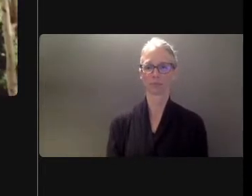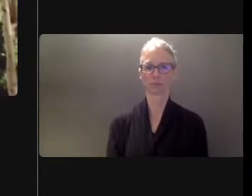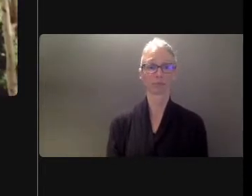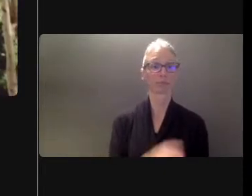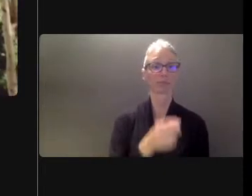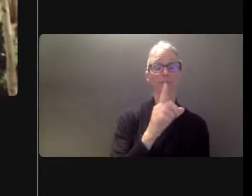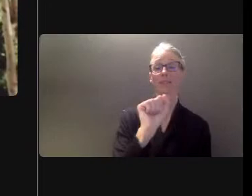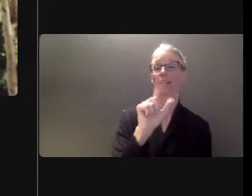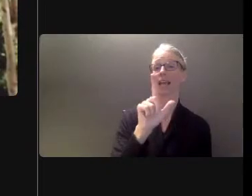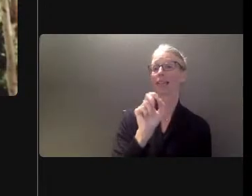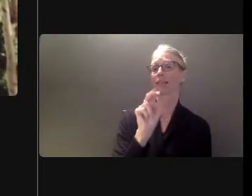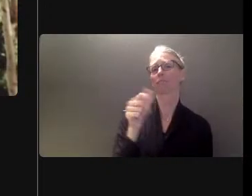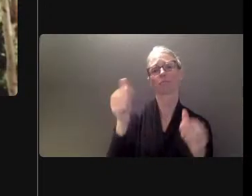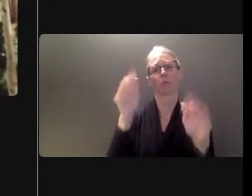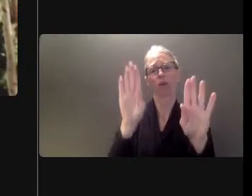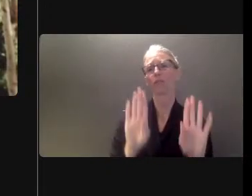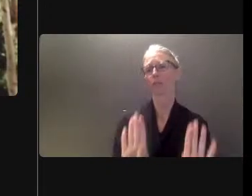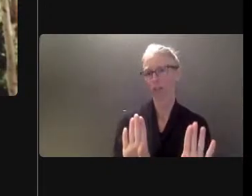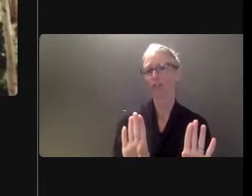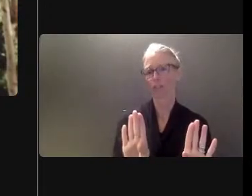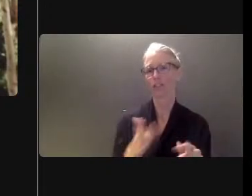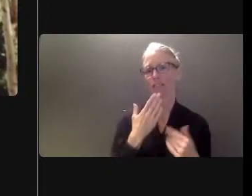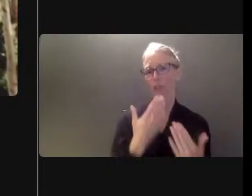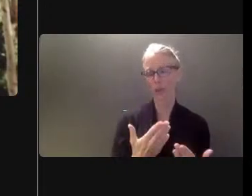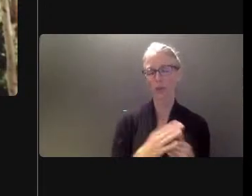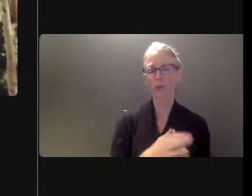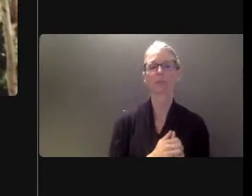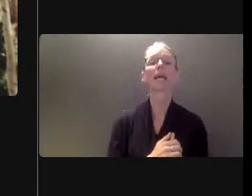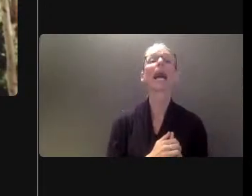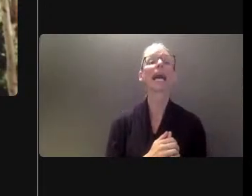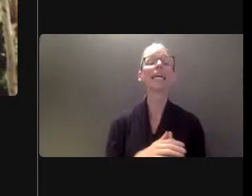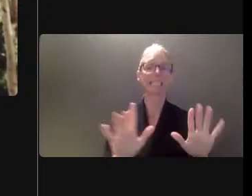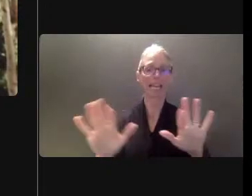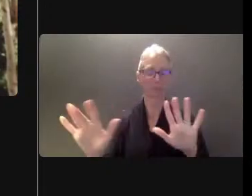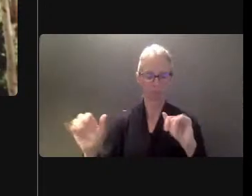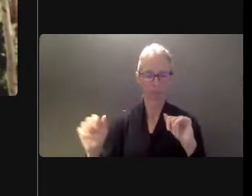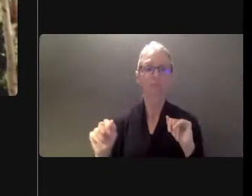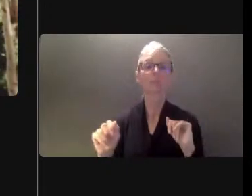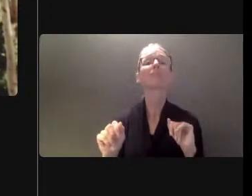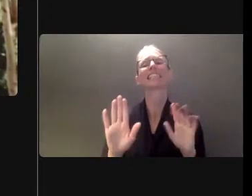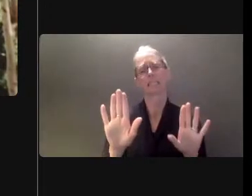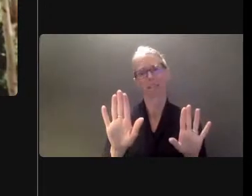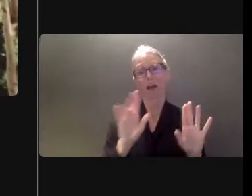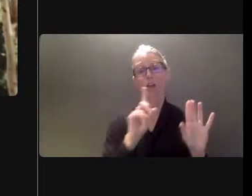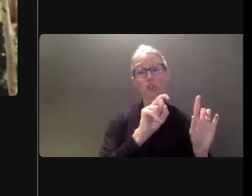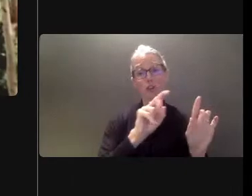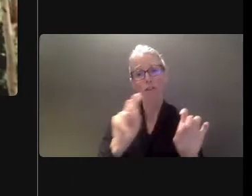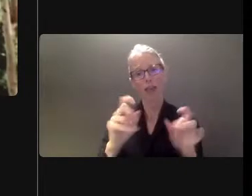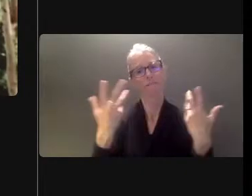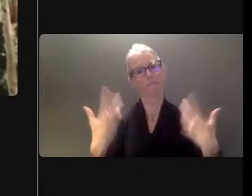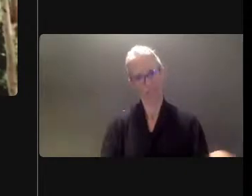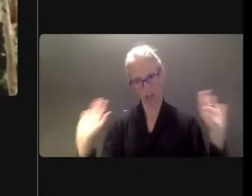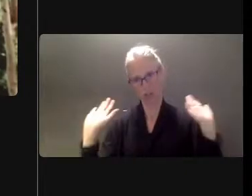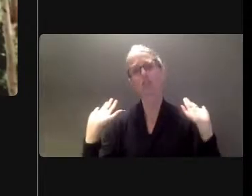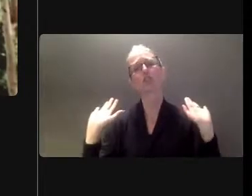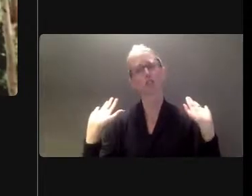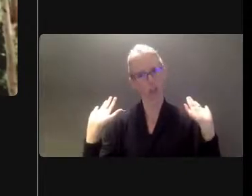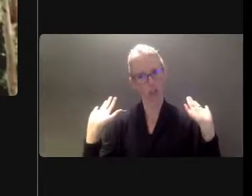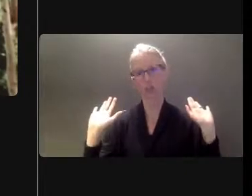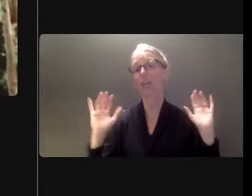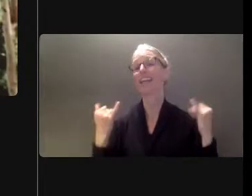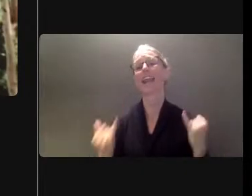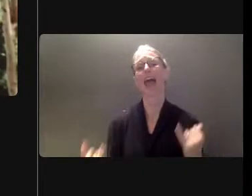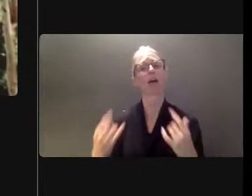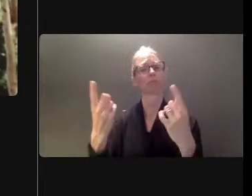Wonderful, thank you. And yeah, just to confirm with people, the survey has closed. We aren't taking any more responses at